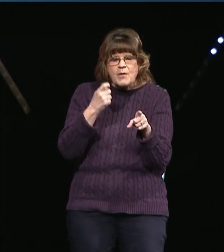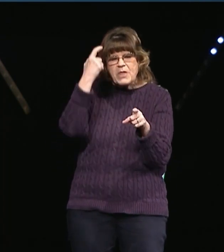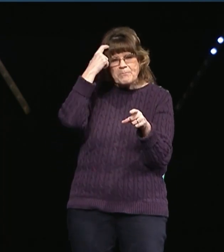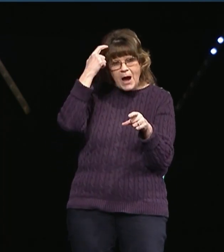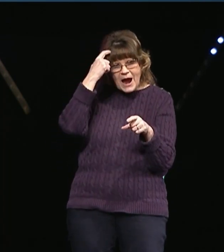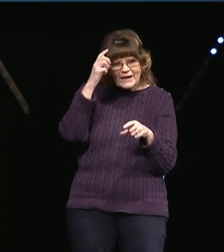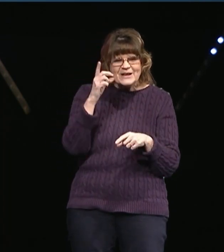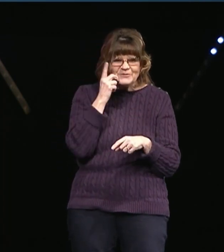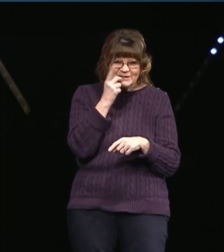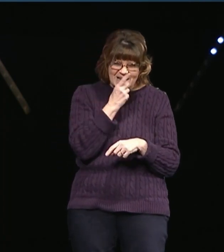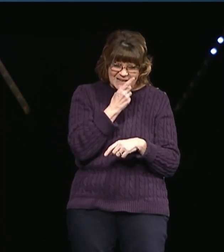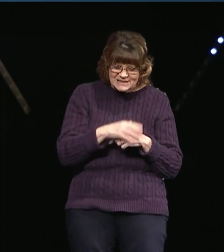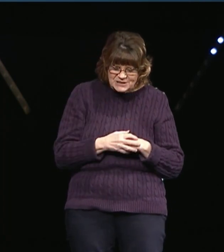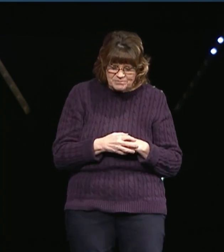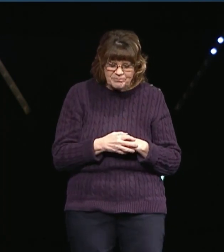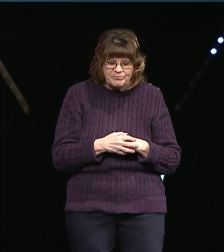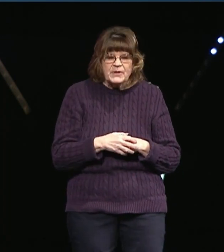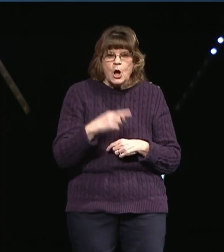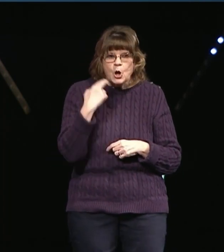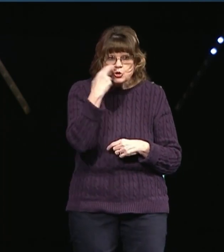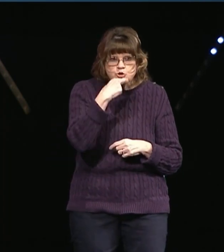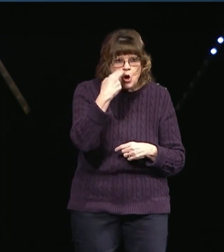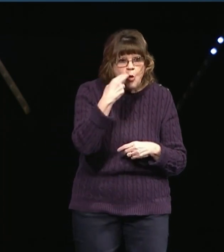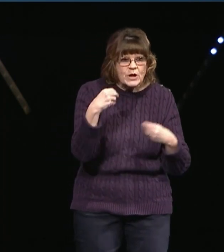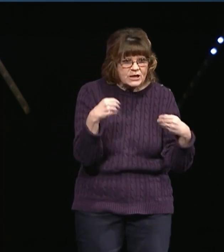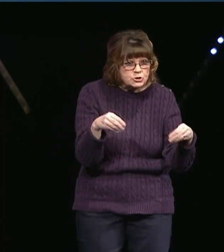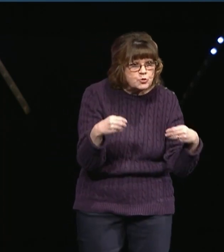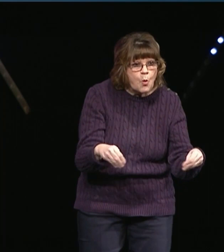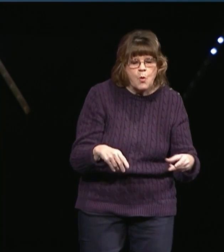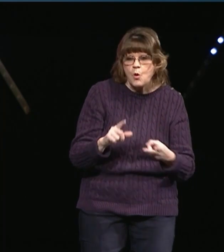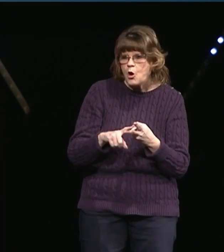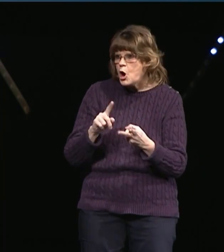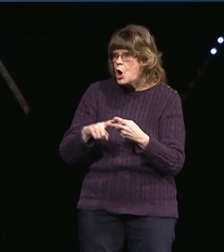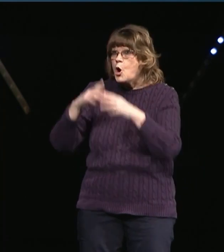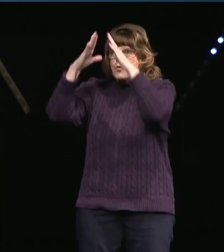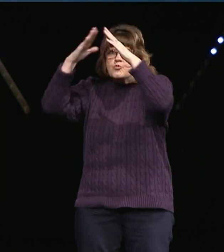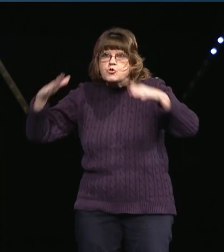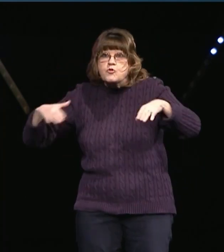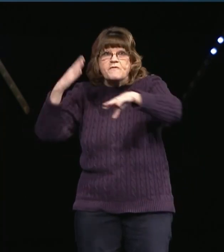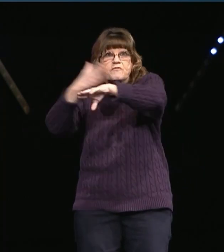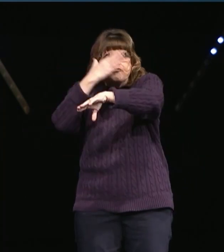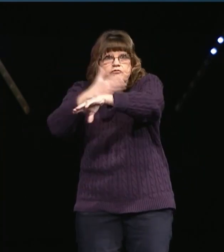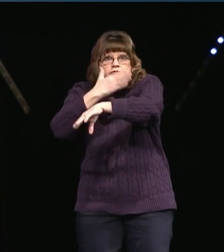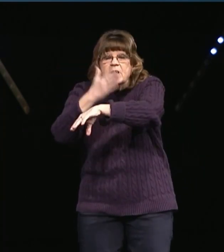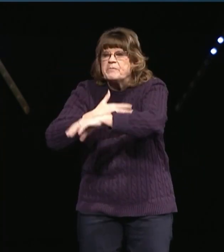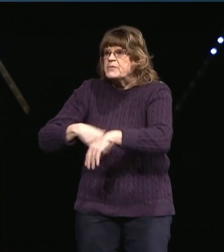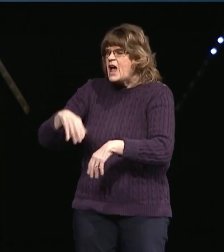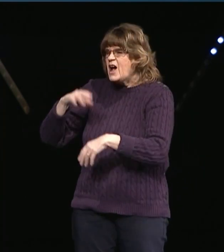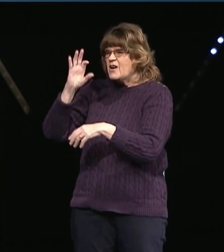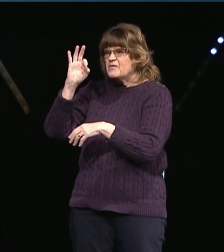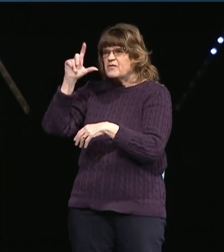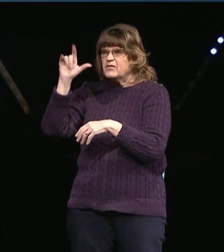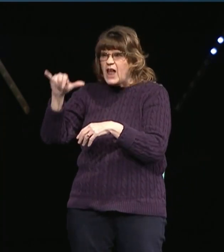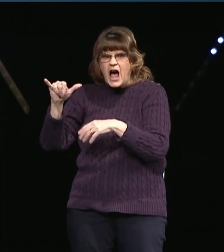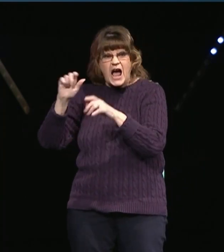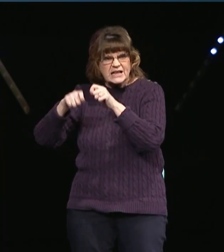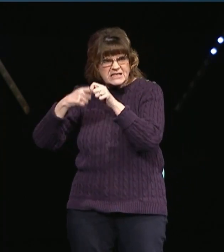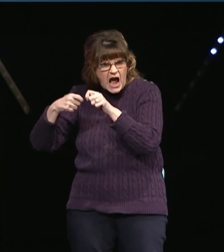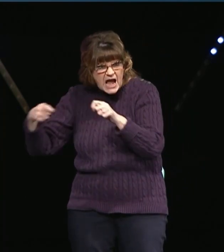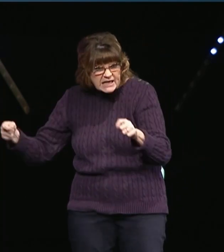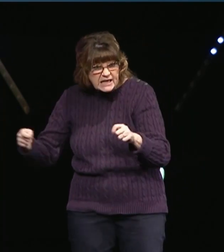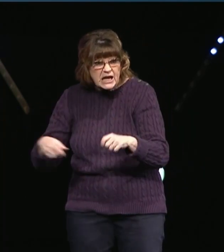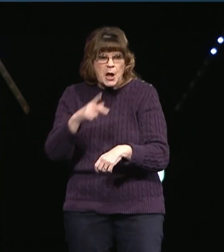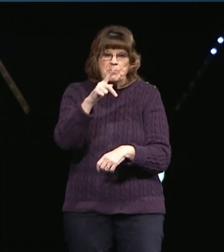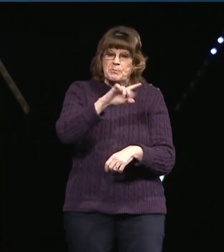Drake. Donut shop, brick manufacturing, furniture building, fly tying, pizza wagons,